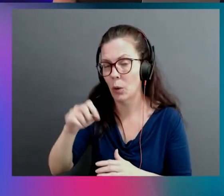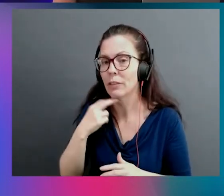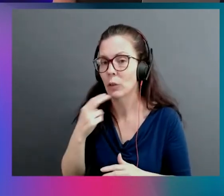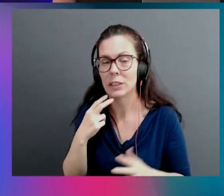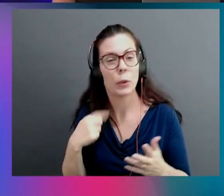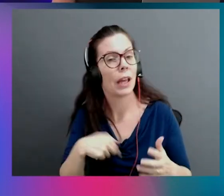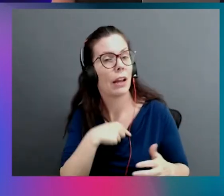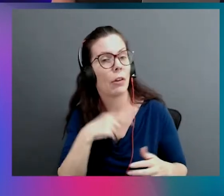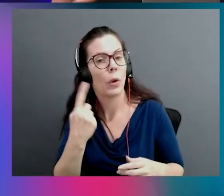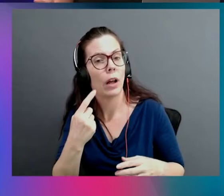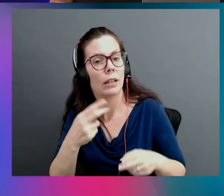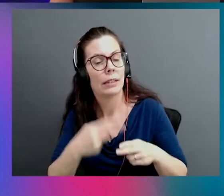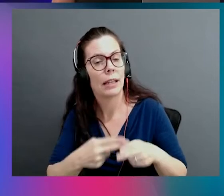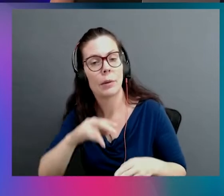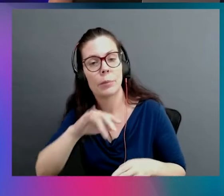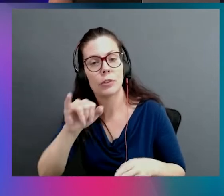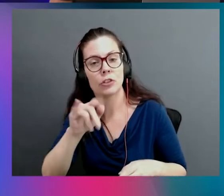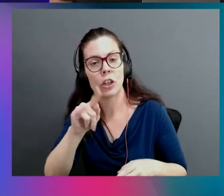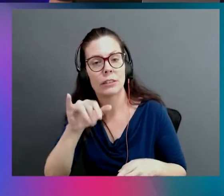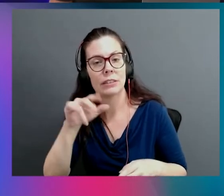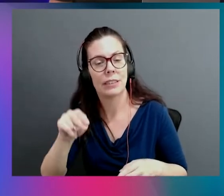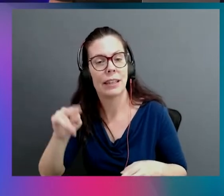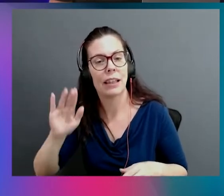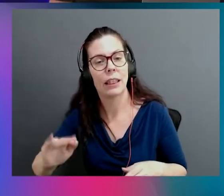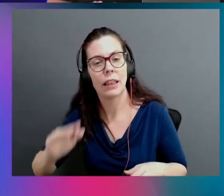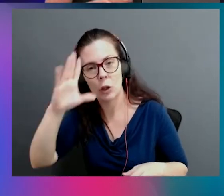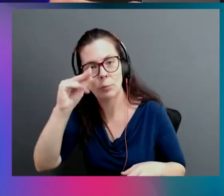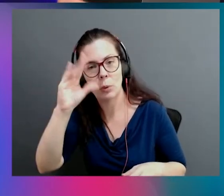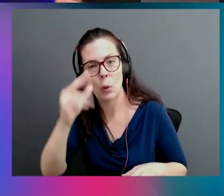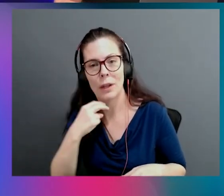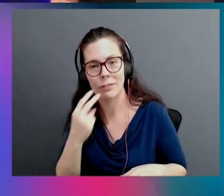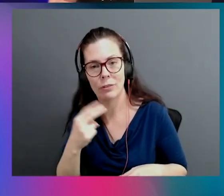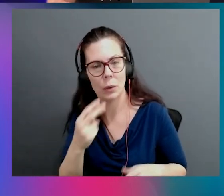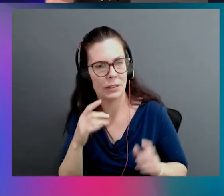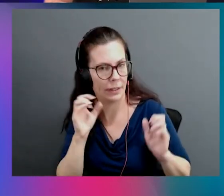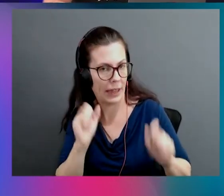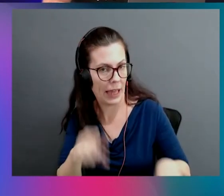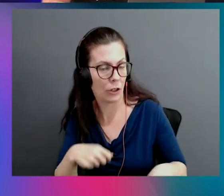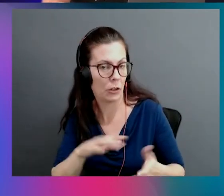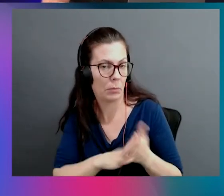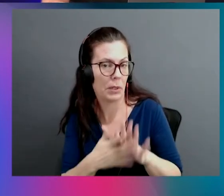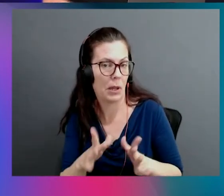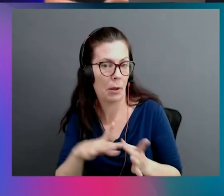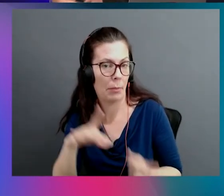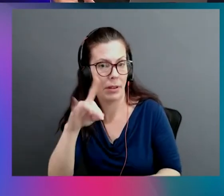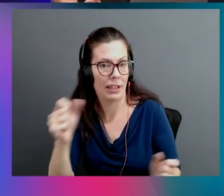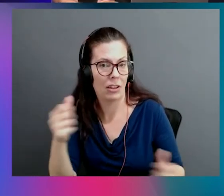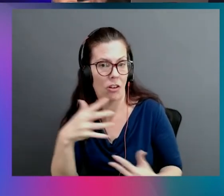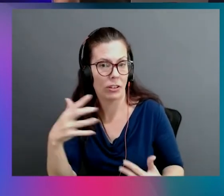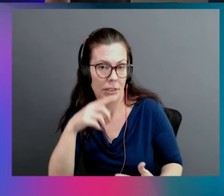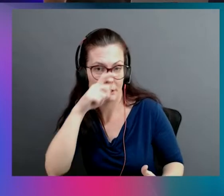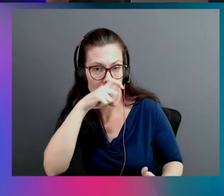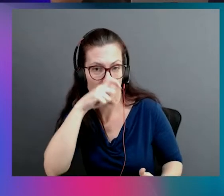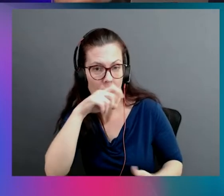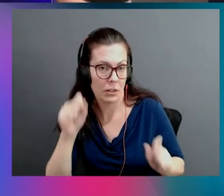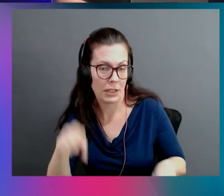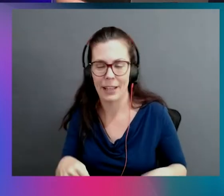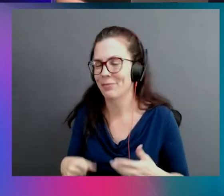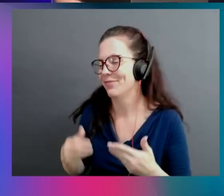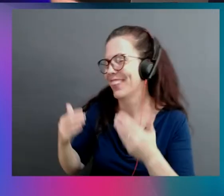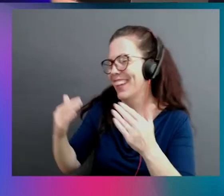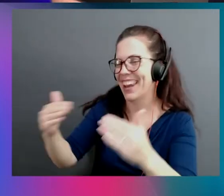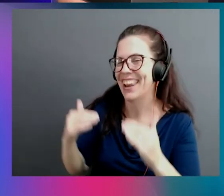of a little Oh, boy. yeah, yeah. That could be a haunted That doll. could be a haunted doll. Yep. Yep. Anyway, moving Moving on. We've got another one. I promised you